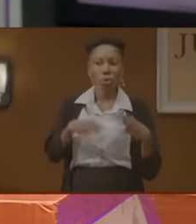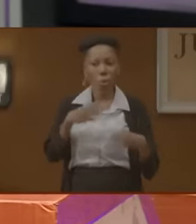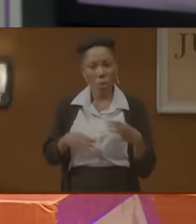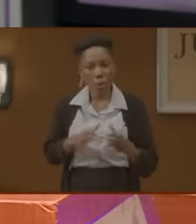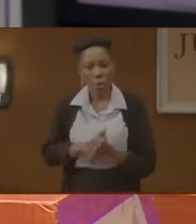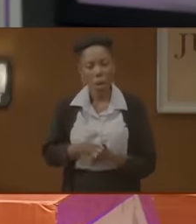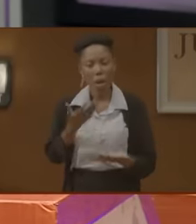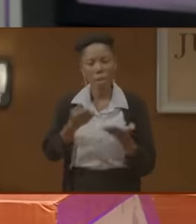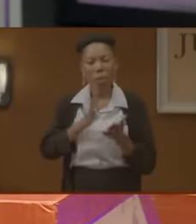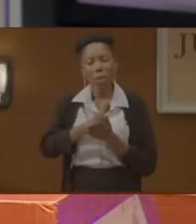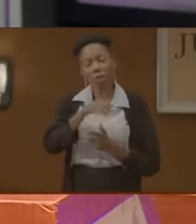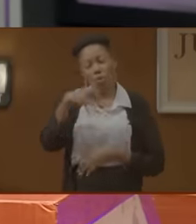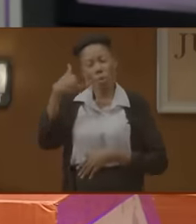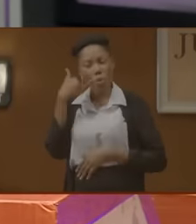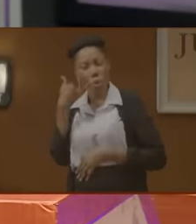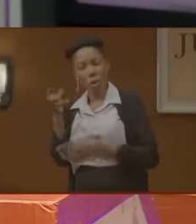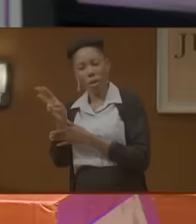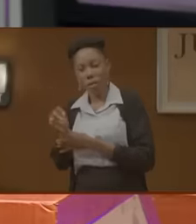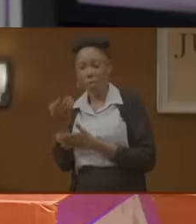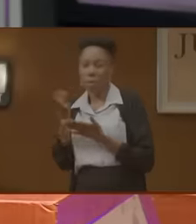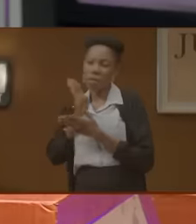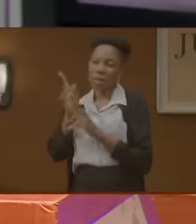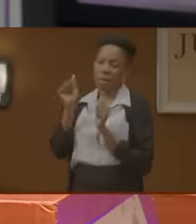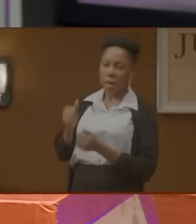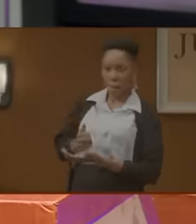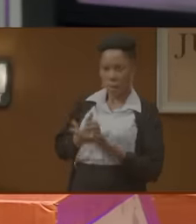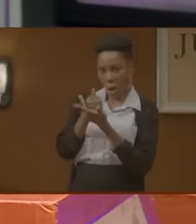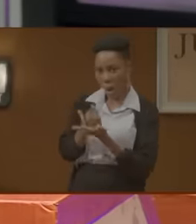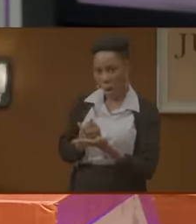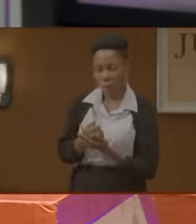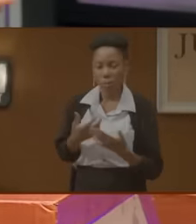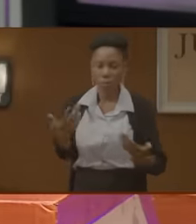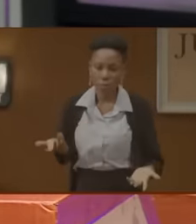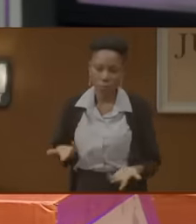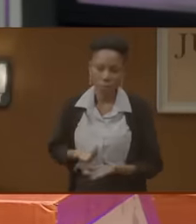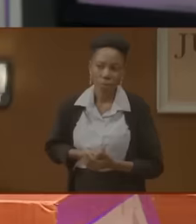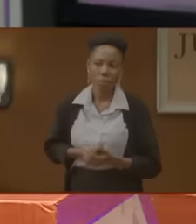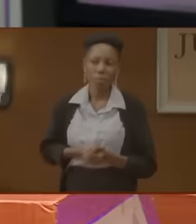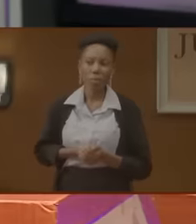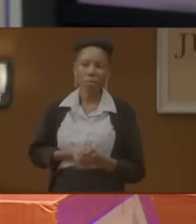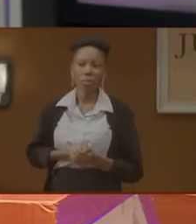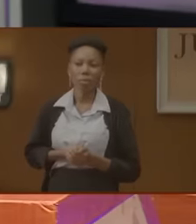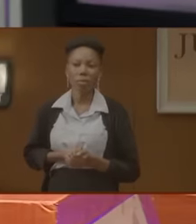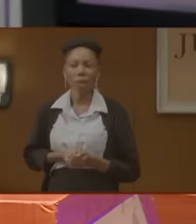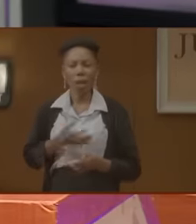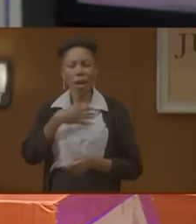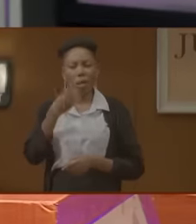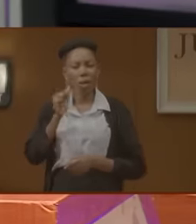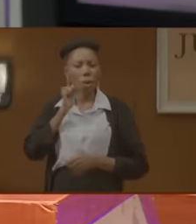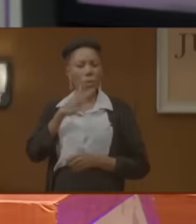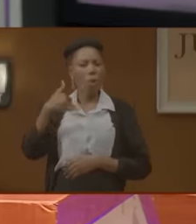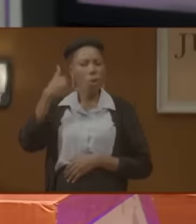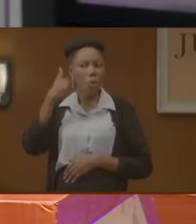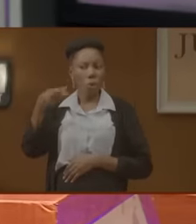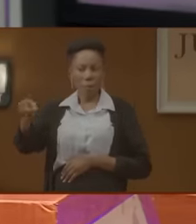him. He will respond because they've already informed him about this court. And then the woman called him right there. He